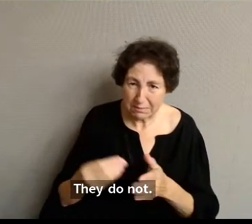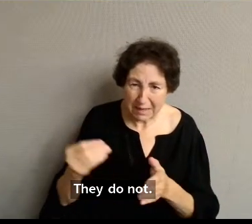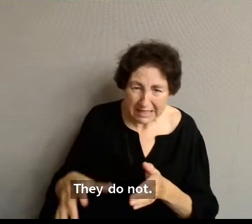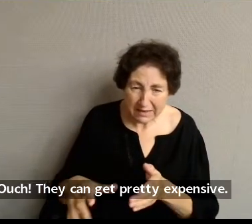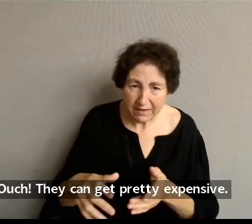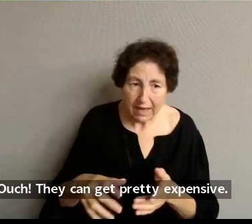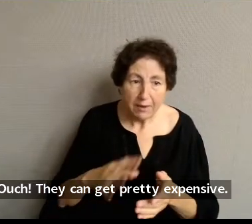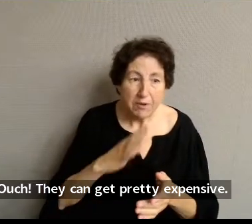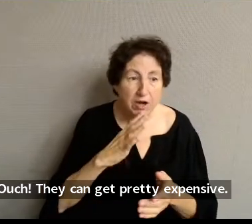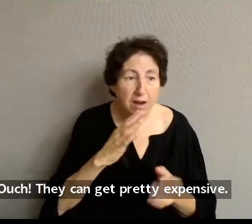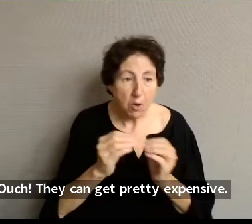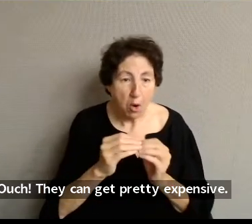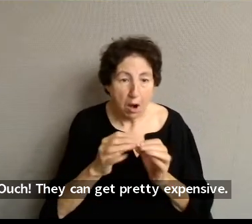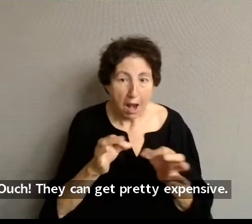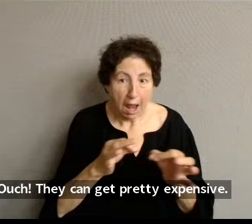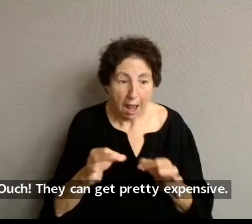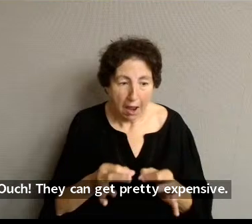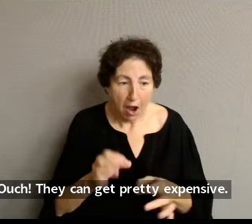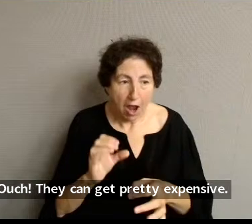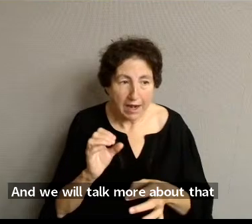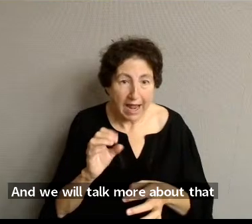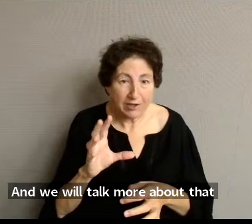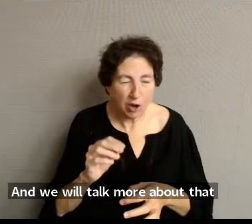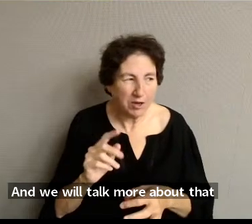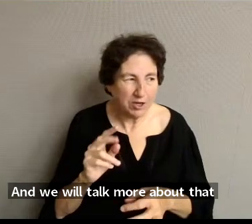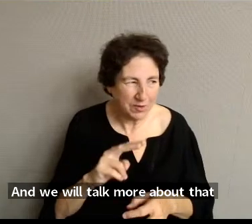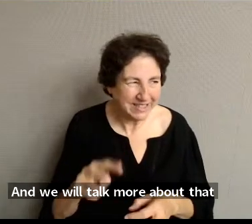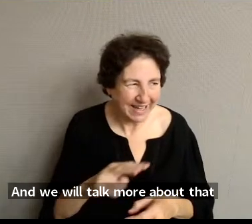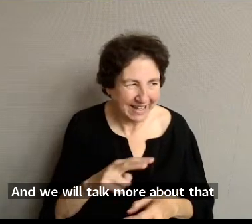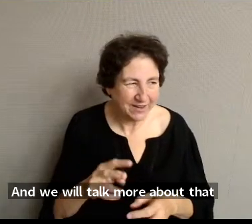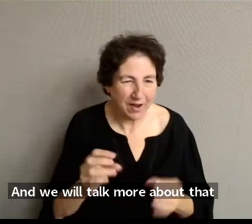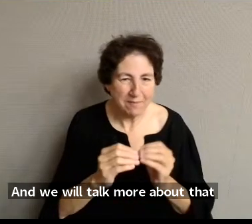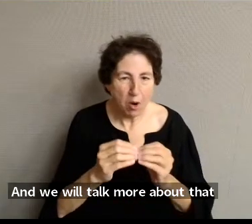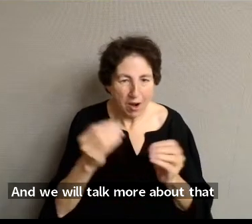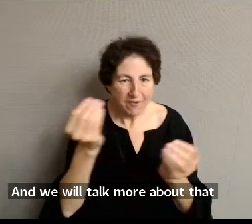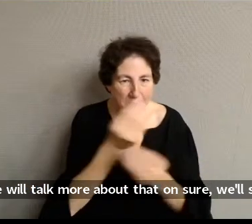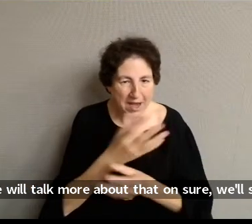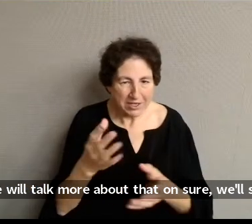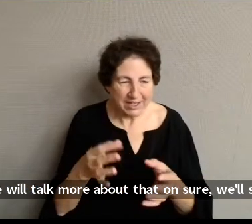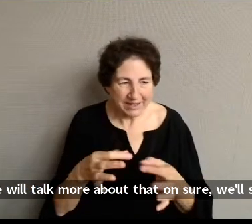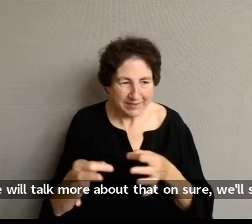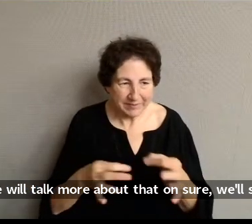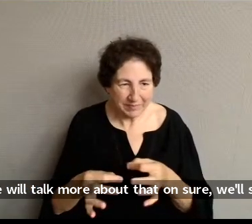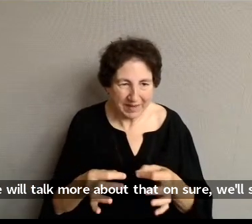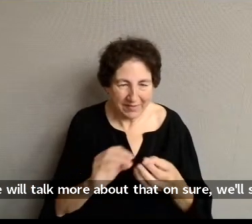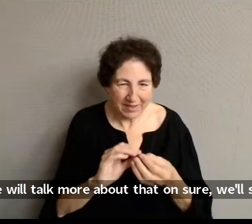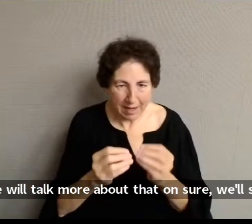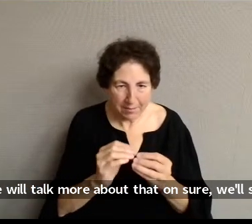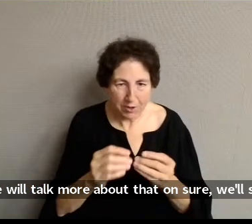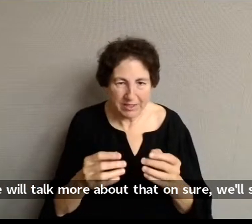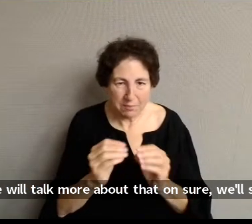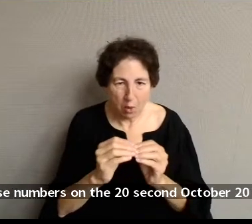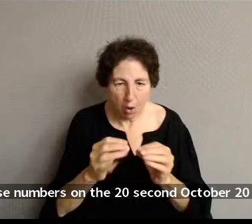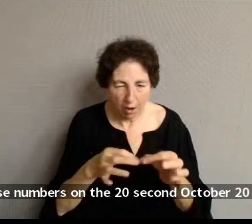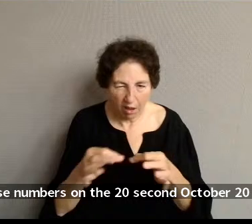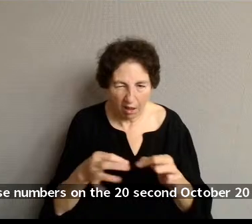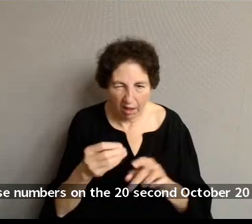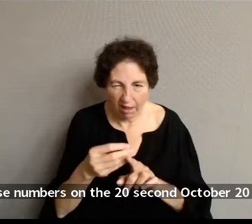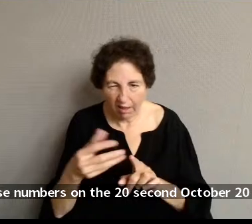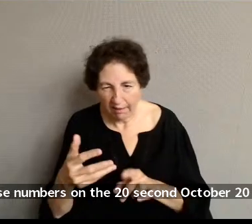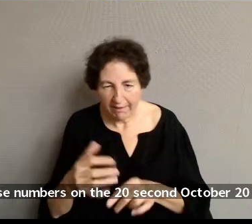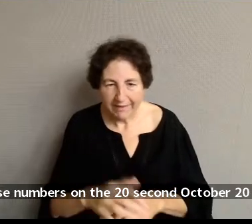And we will talk more about that on I'm sure we'll see those numbers on the 22nd. October 22nd. Right. A big topic. Good